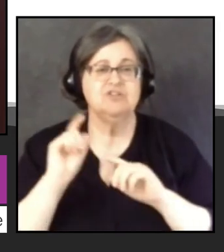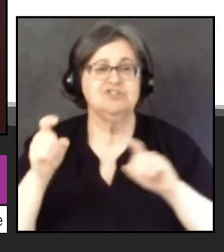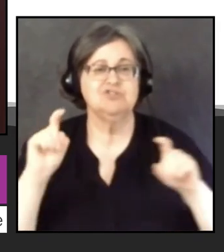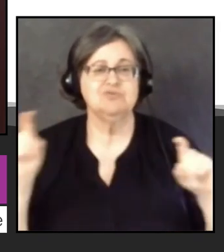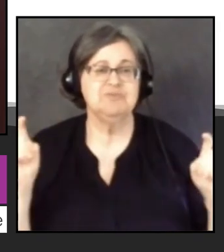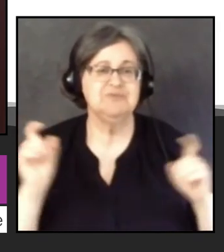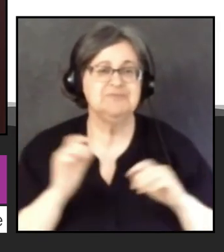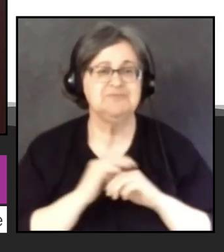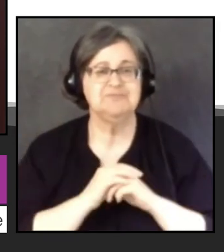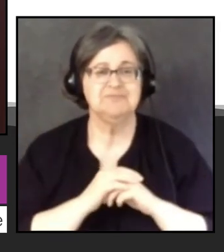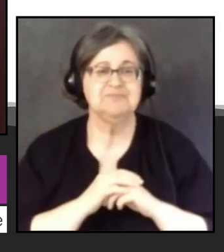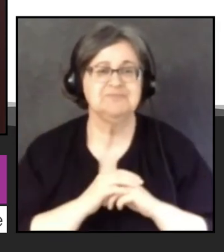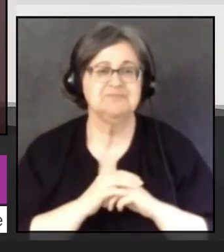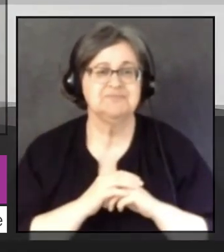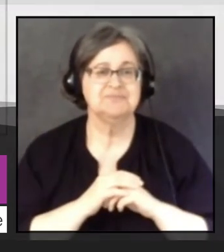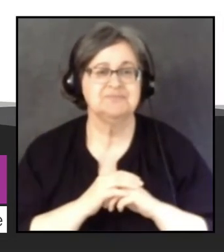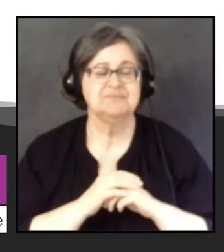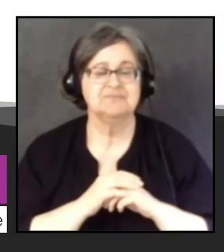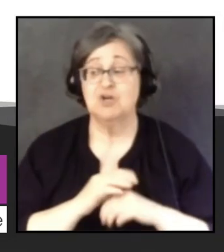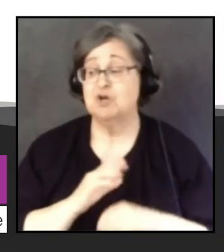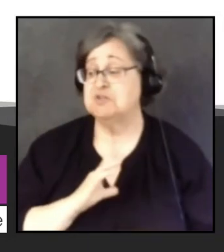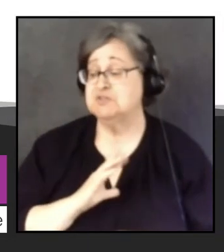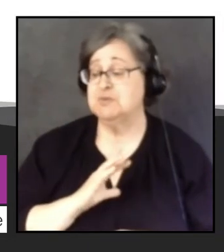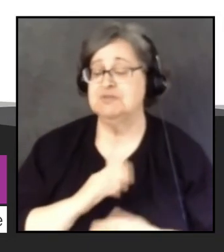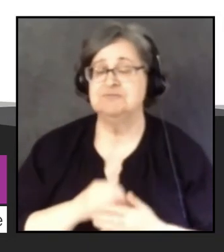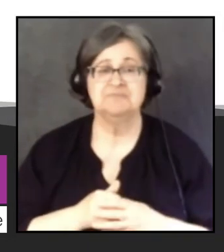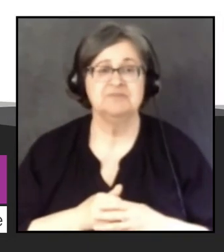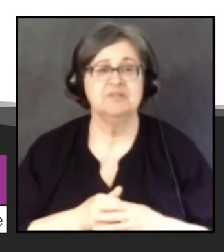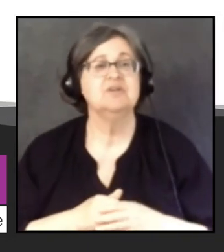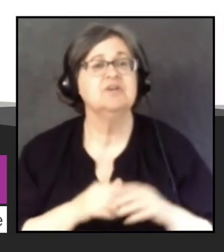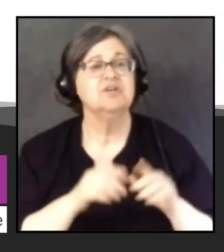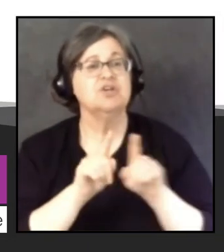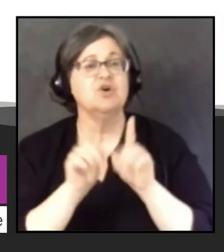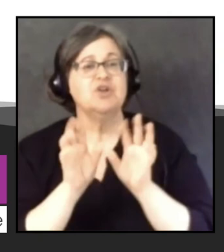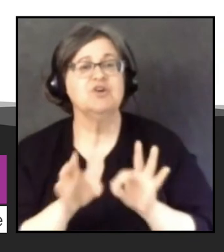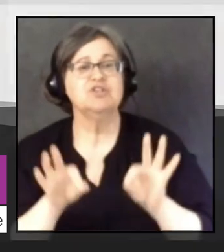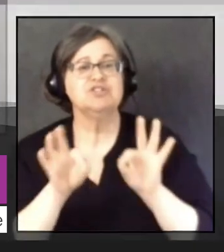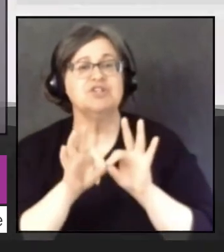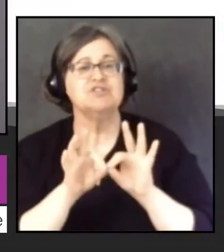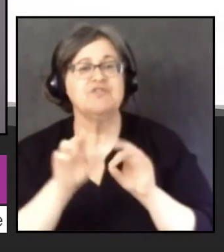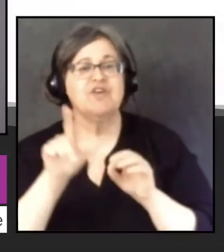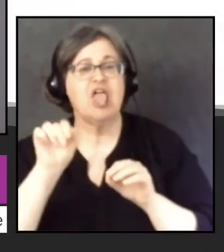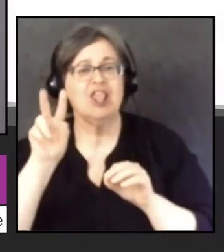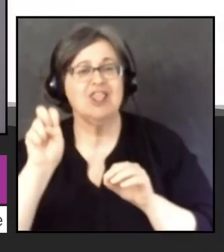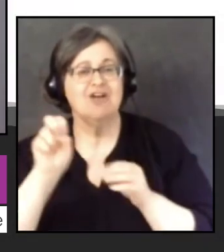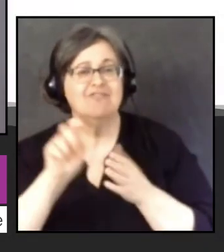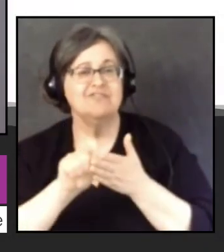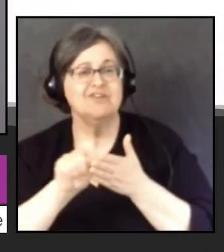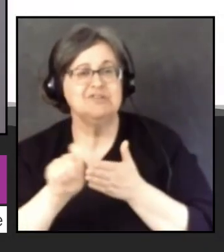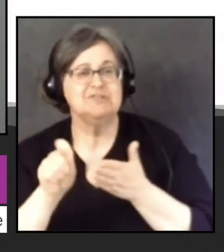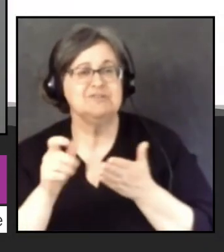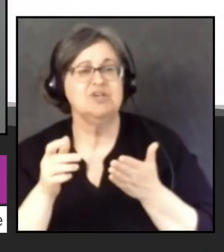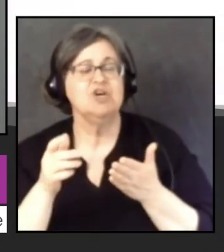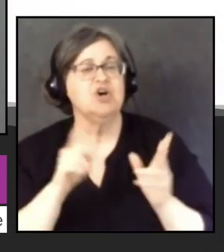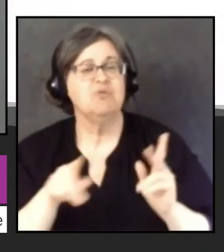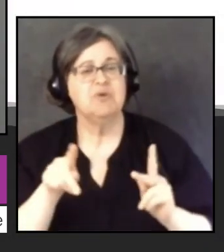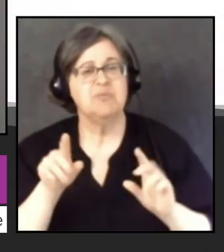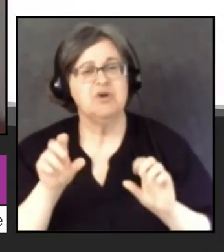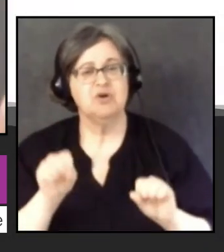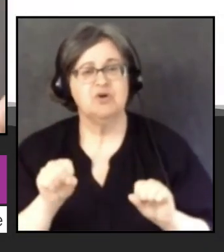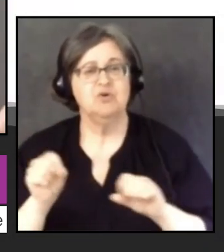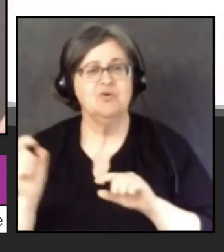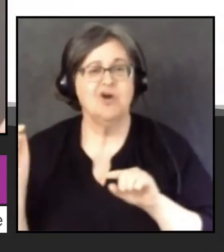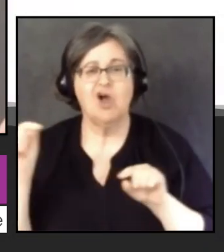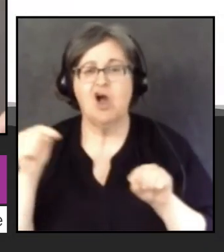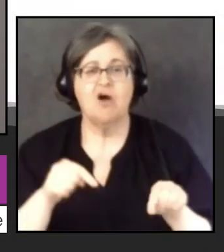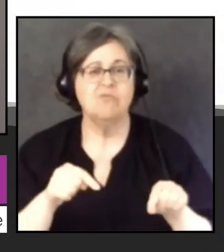people. That's cool. Yeah, and the significance of the love notes also were that people could come and